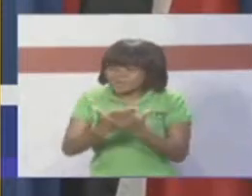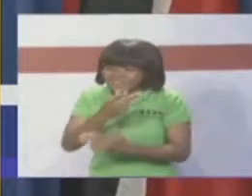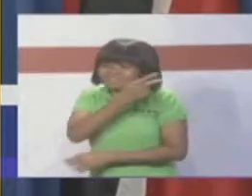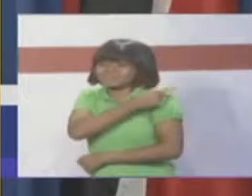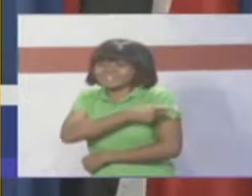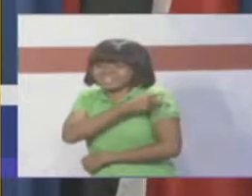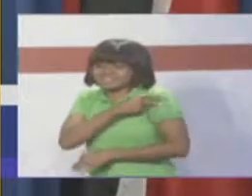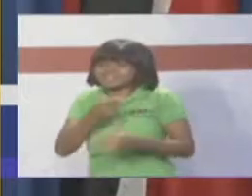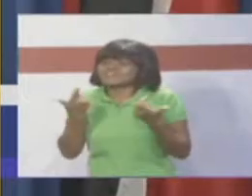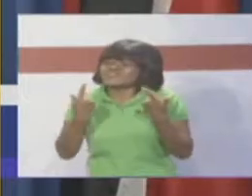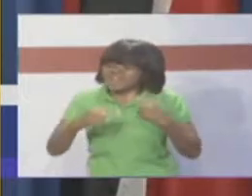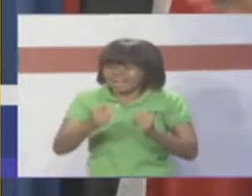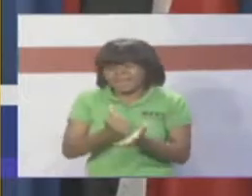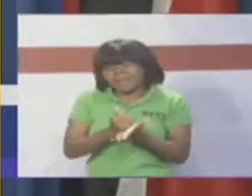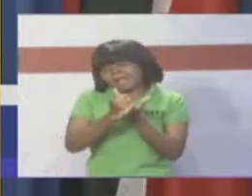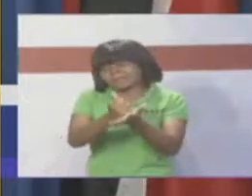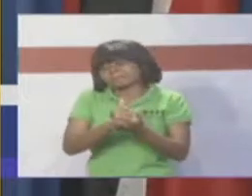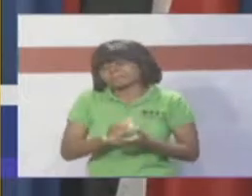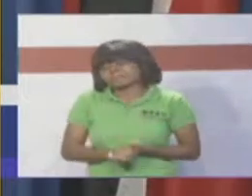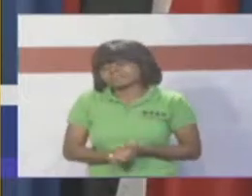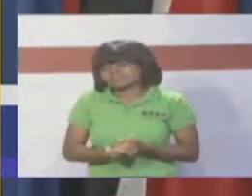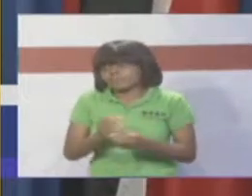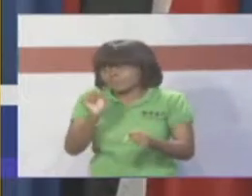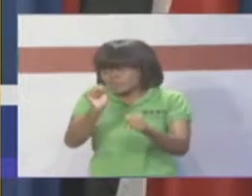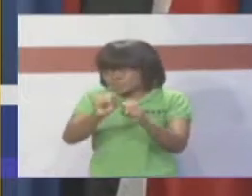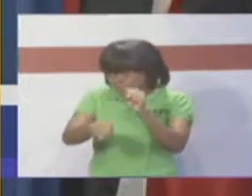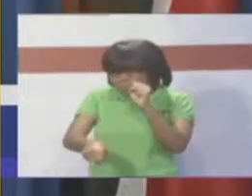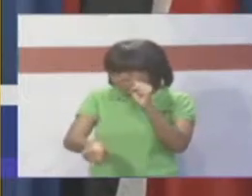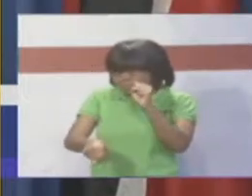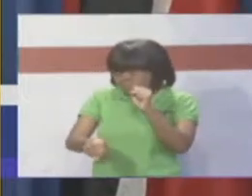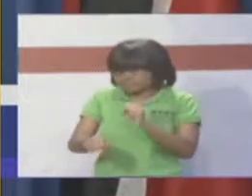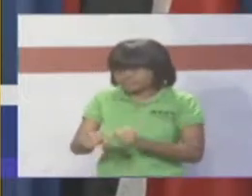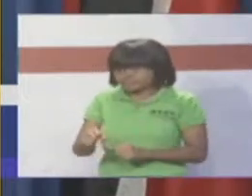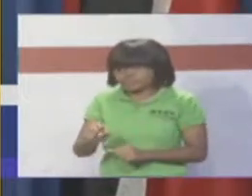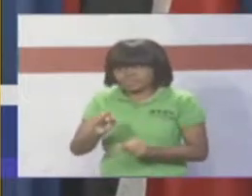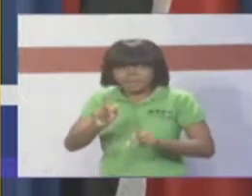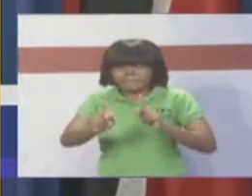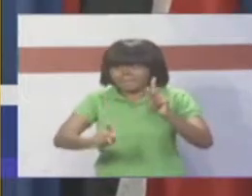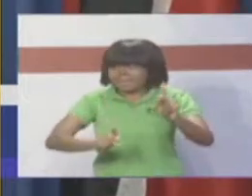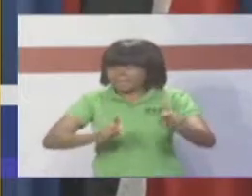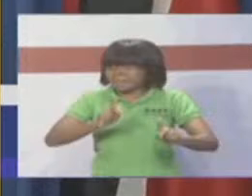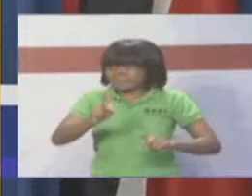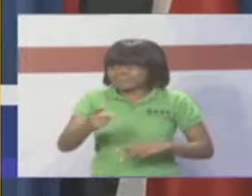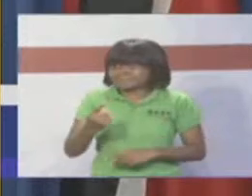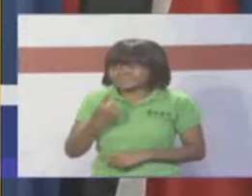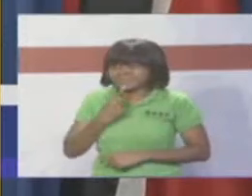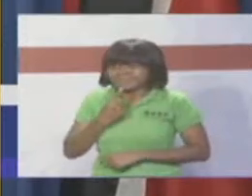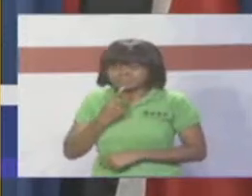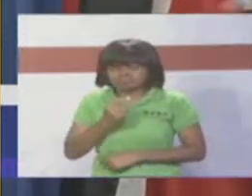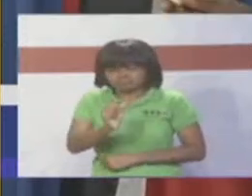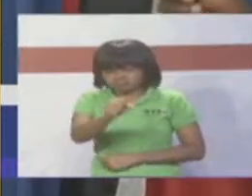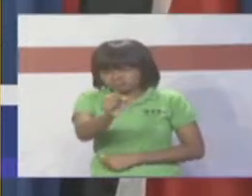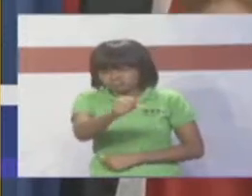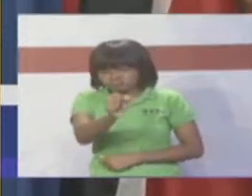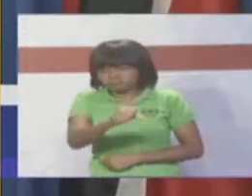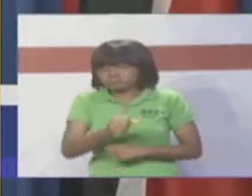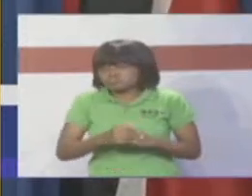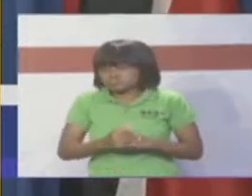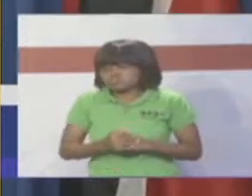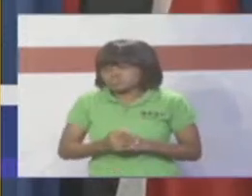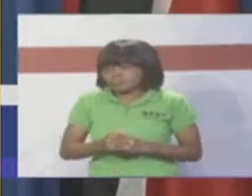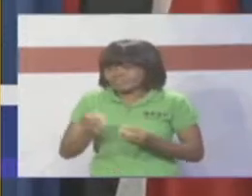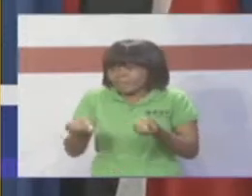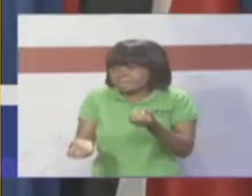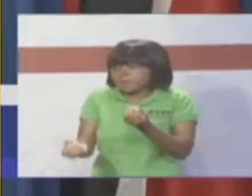Facebook specialist, or the bush medicine specialist, or the ivermectin specialist, when they turn up at the hospital having made those choices,